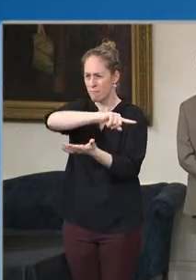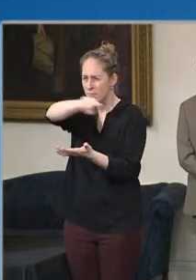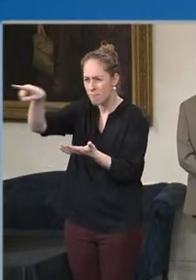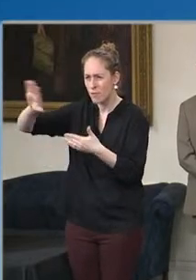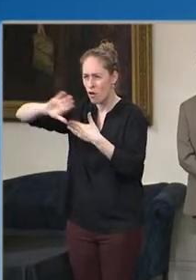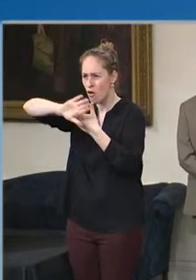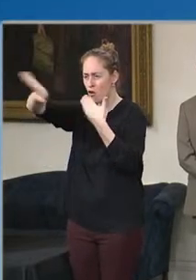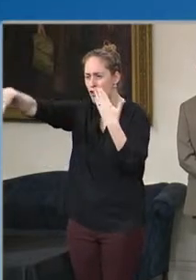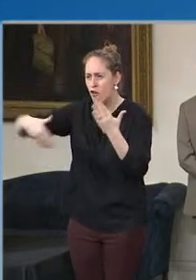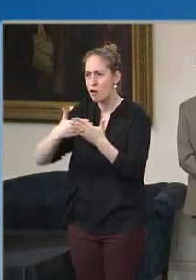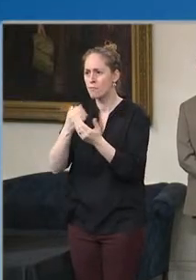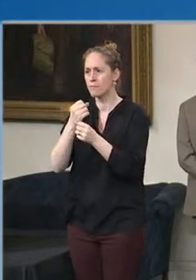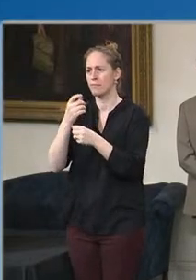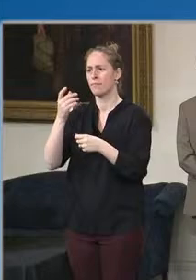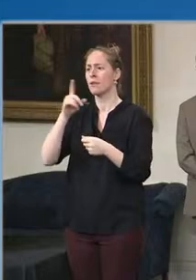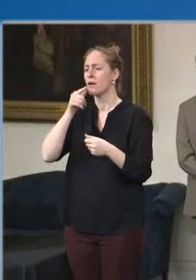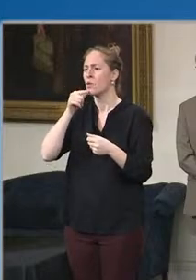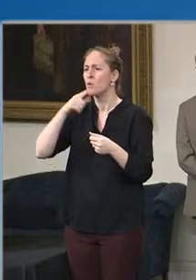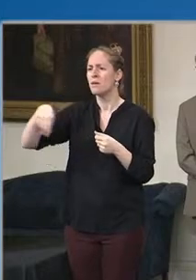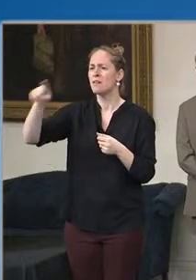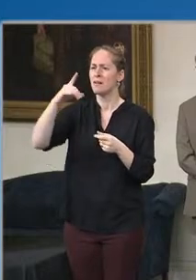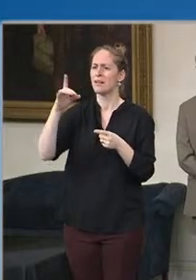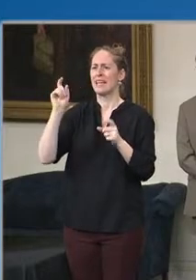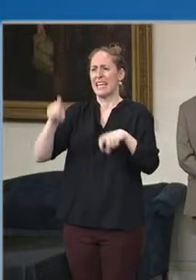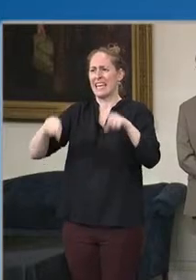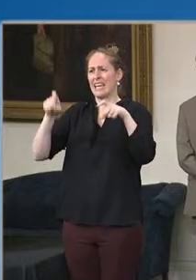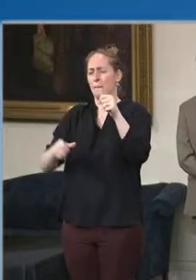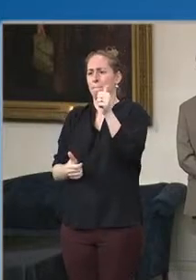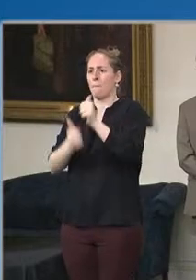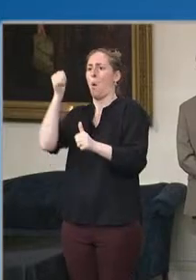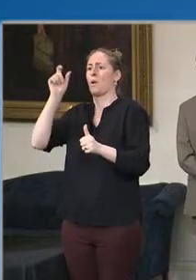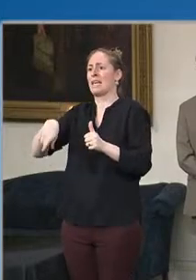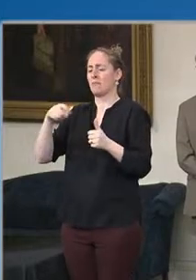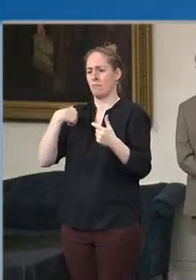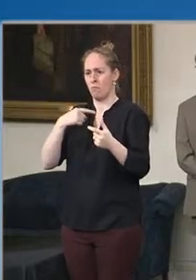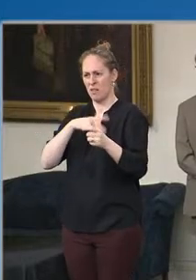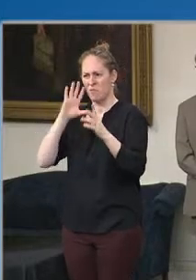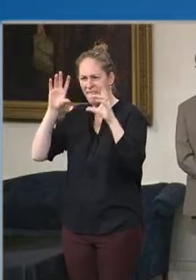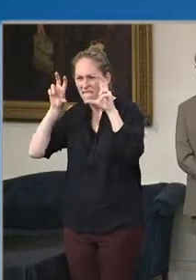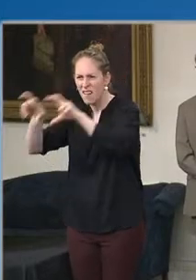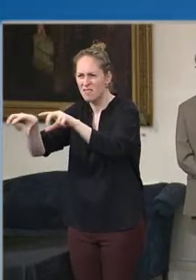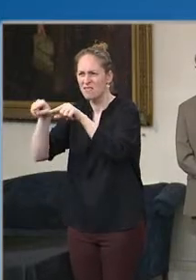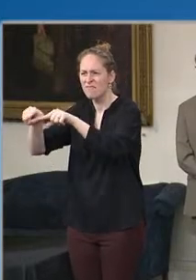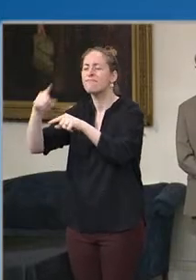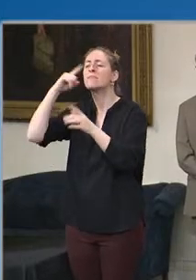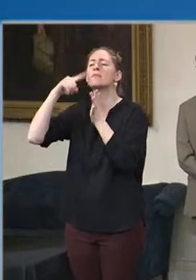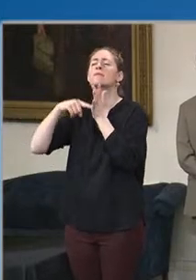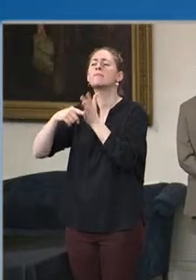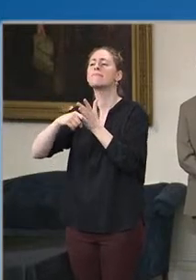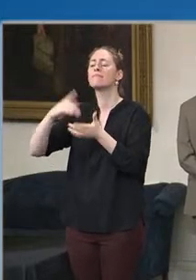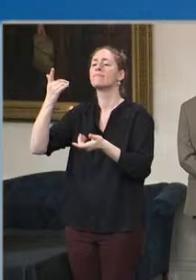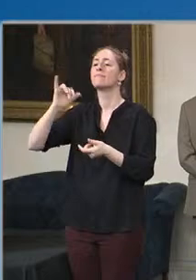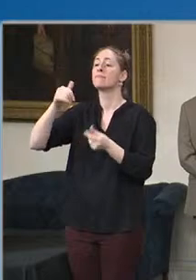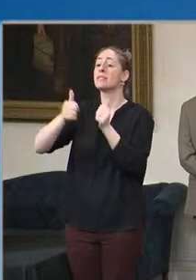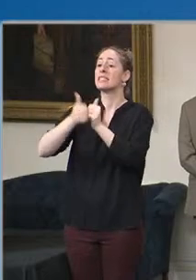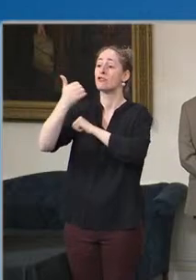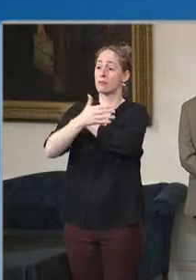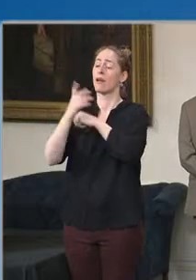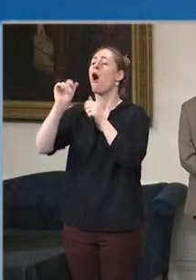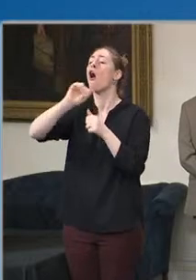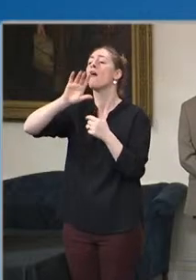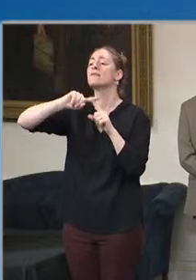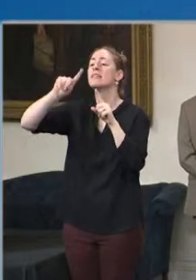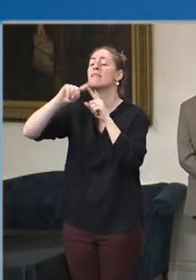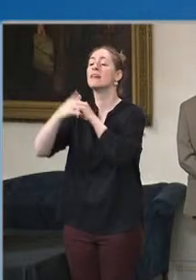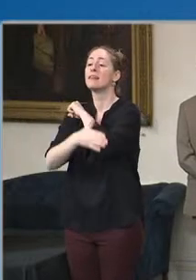impact. For example, Commerce recently partnered with each county in Baltimore City to provide $50 million in direct